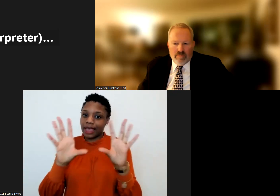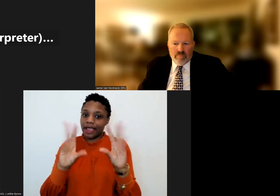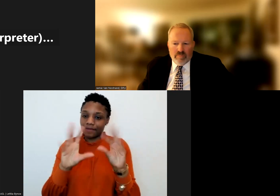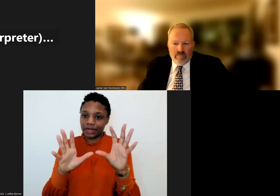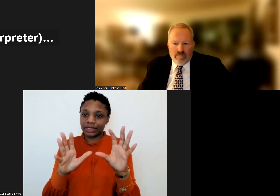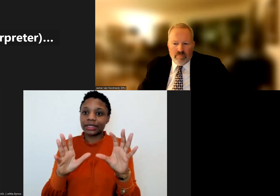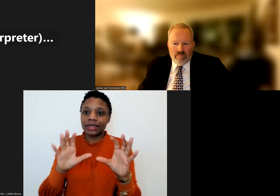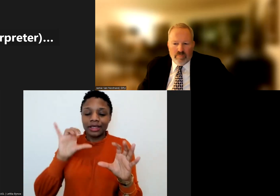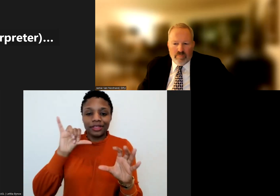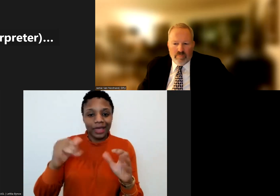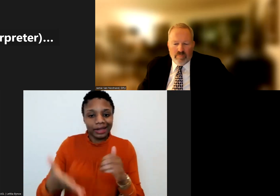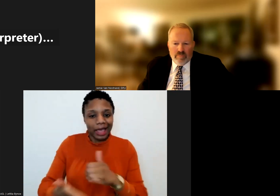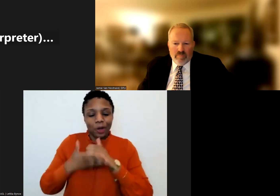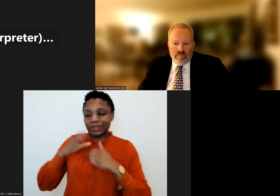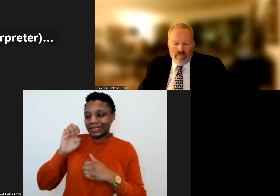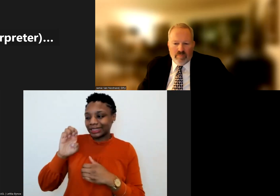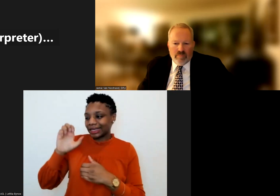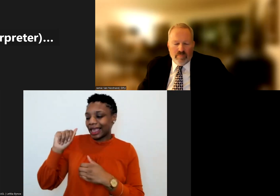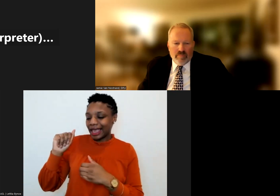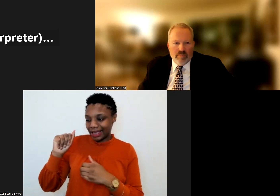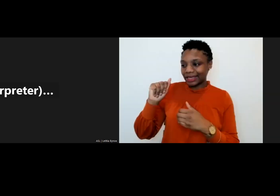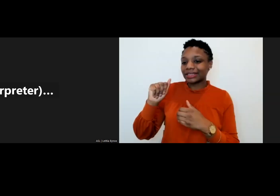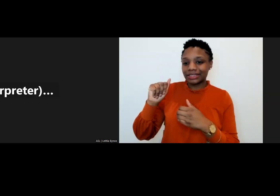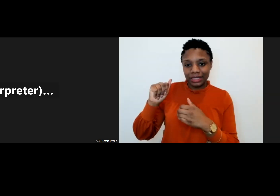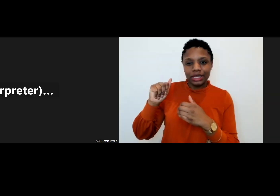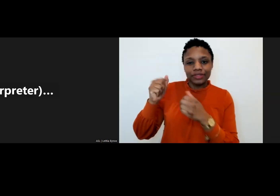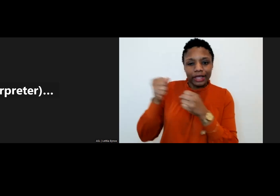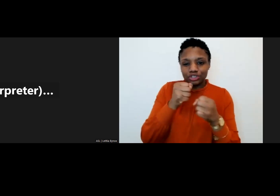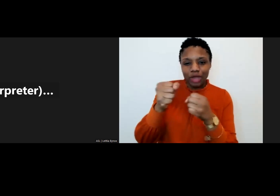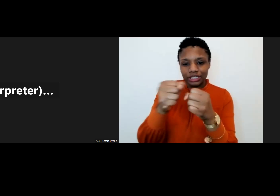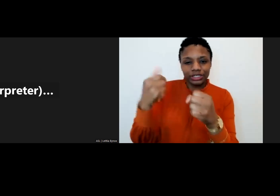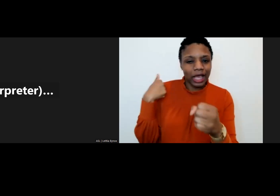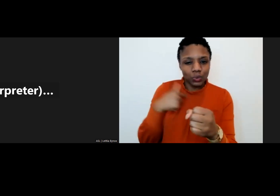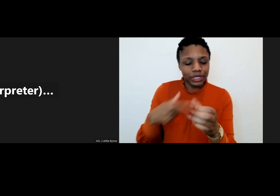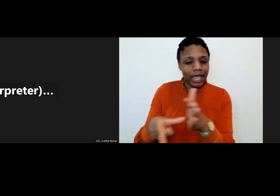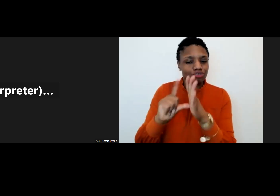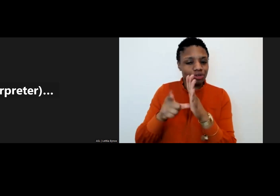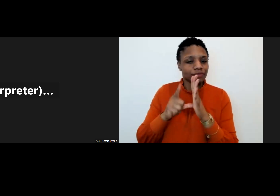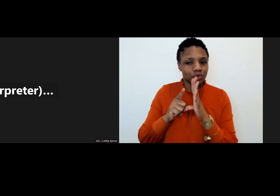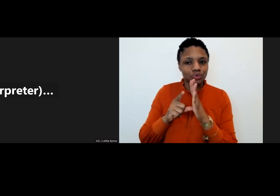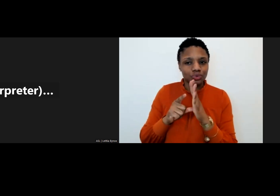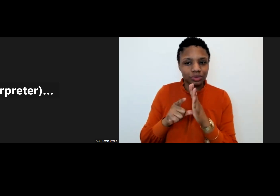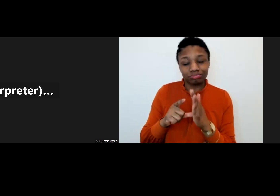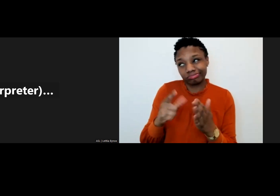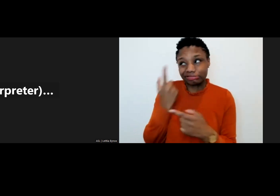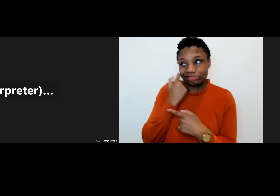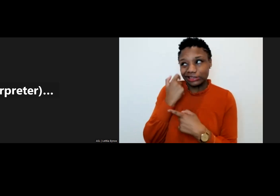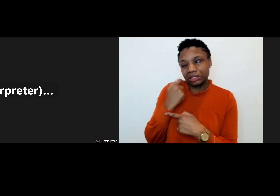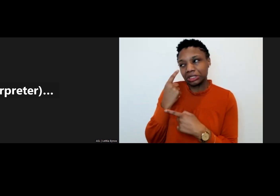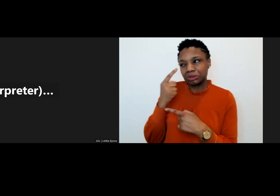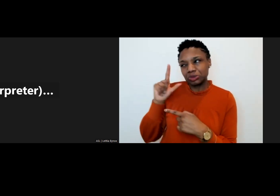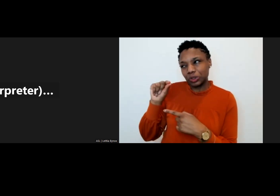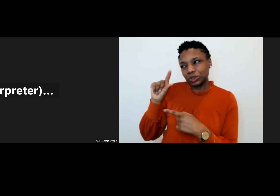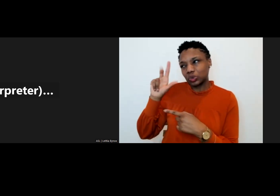draft version of the EEA's environmental justice strategy that we reviewed last year. It wasn't that long ago, but it was in